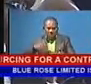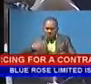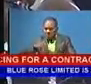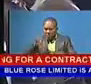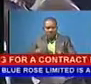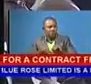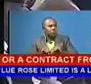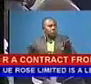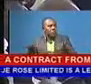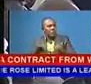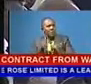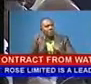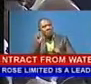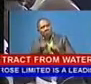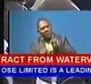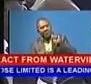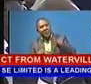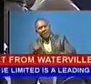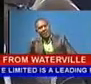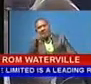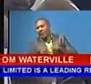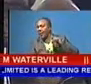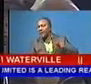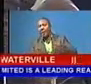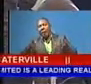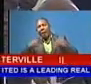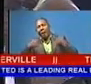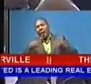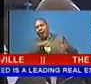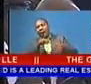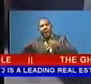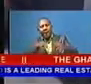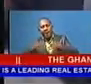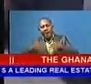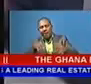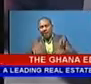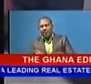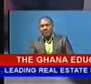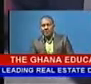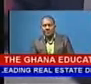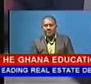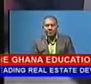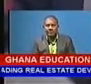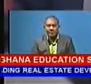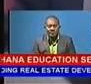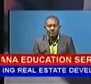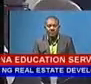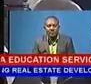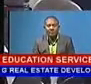created as a result of these questions that were asked. The violations